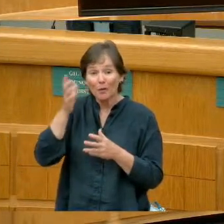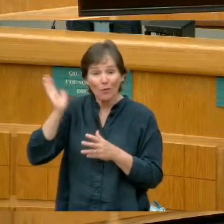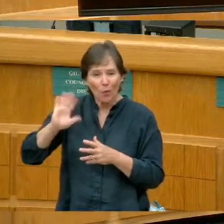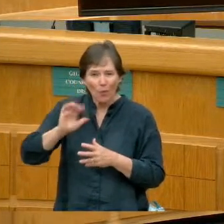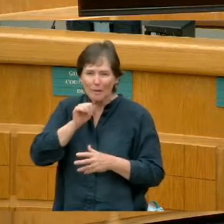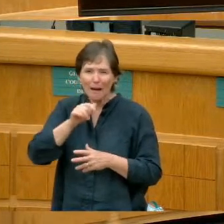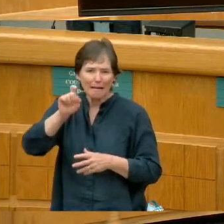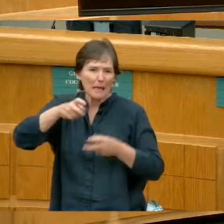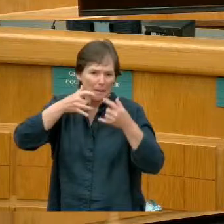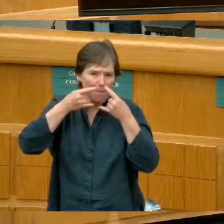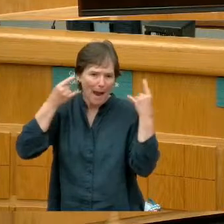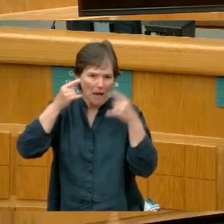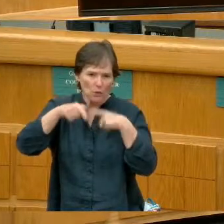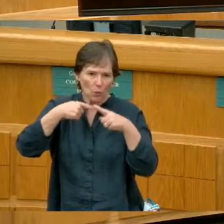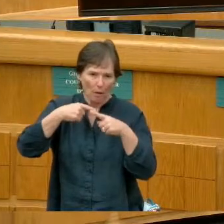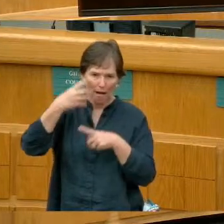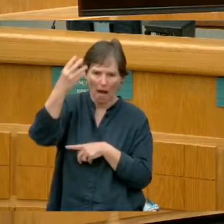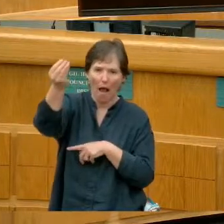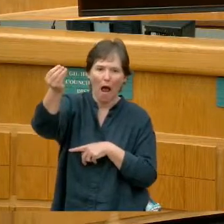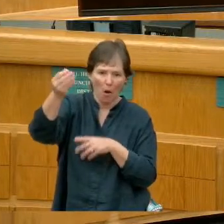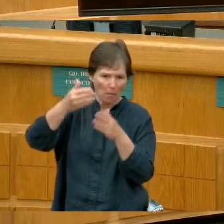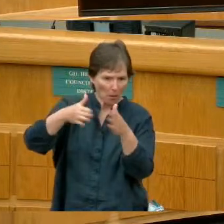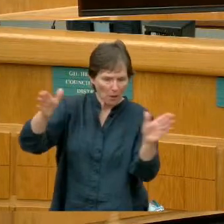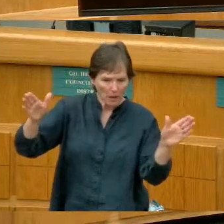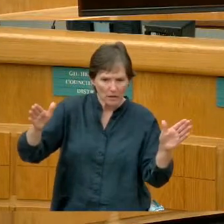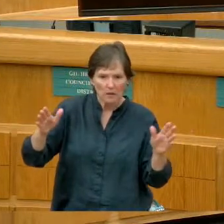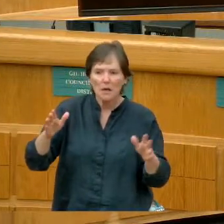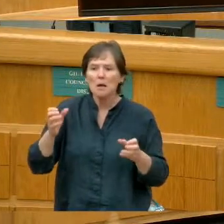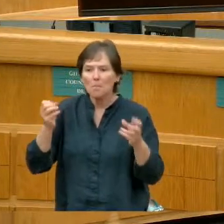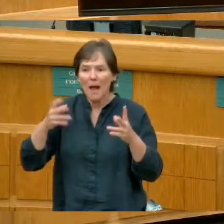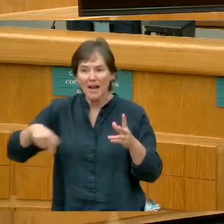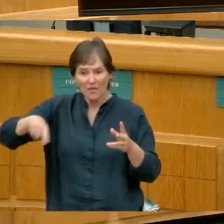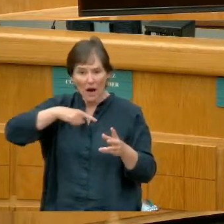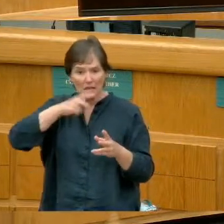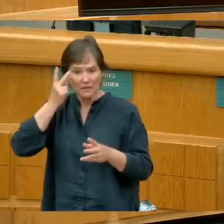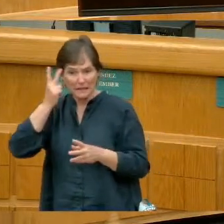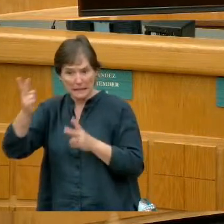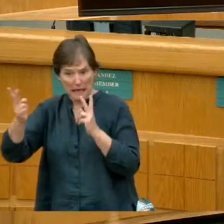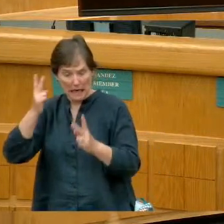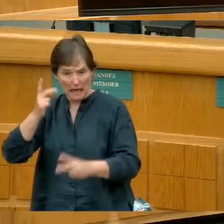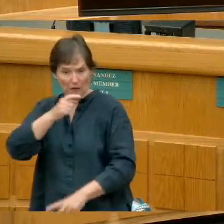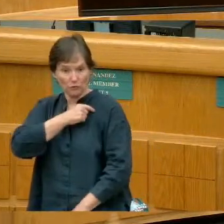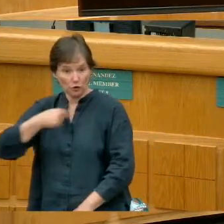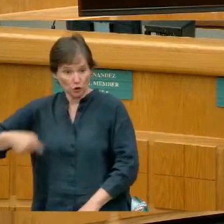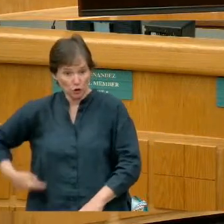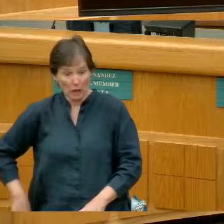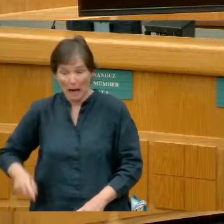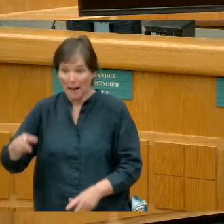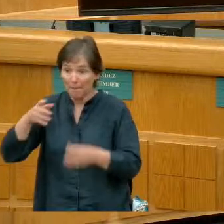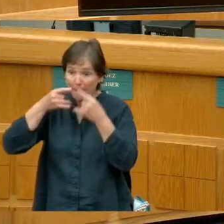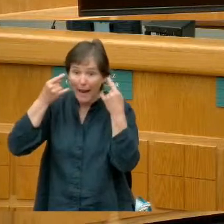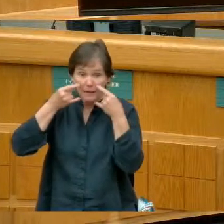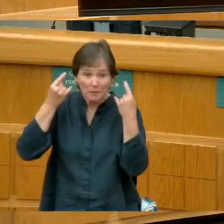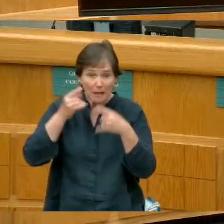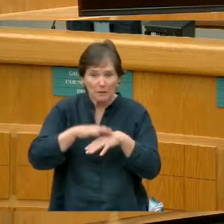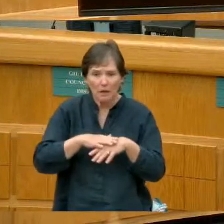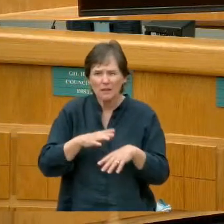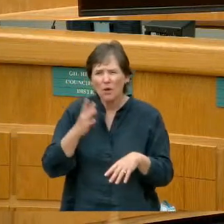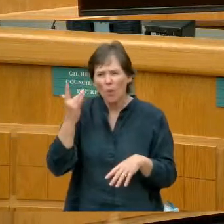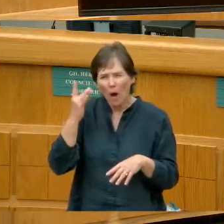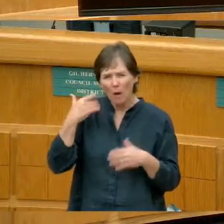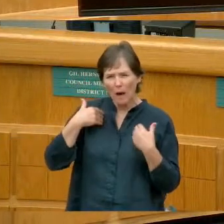public. Many of us had seen China and other countries wearing masks. So why are we getting so much